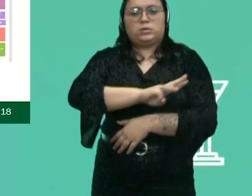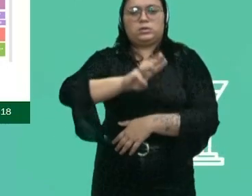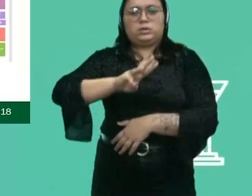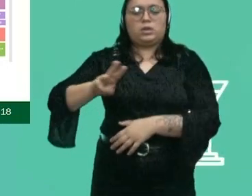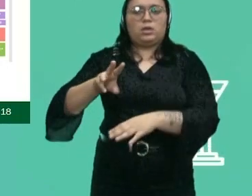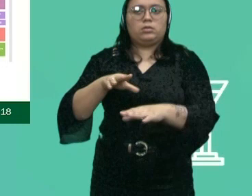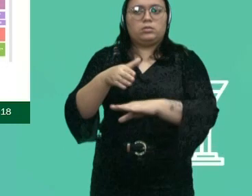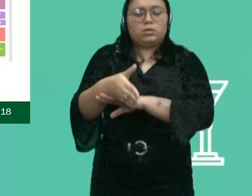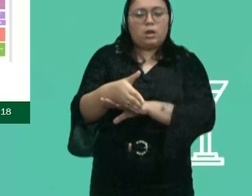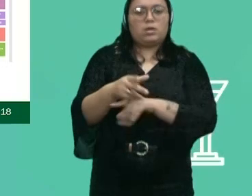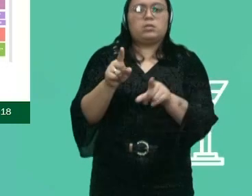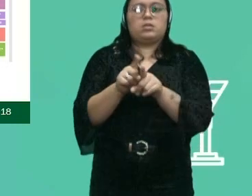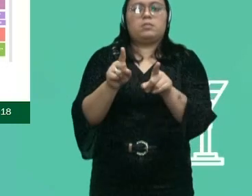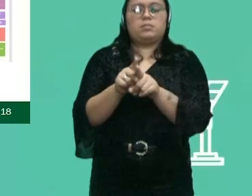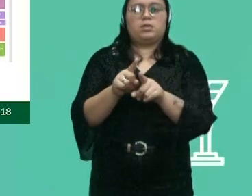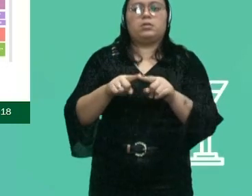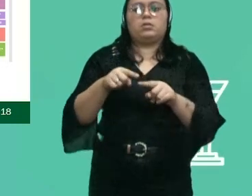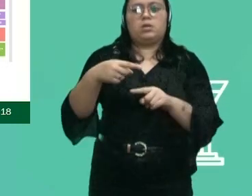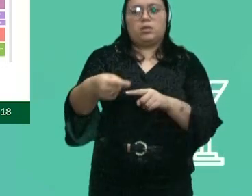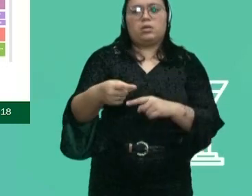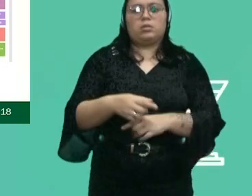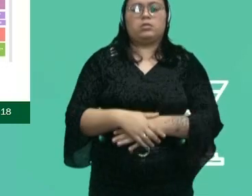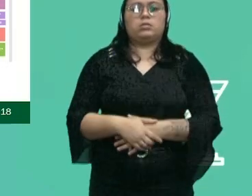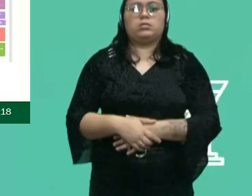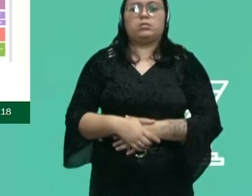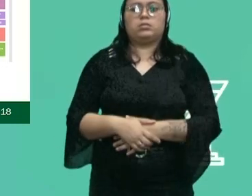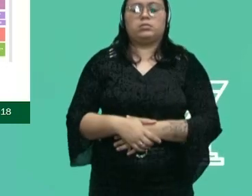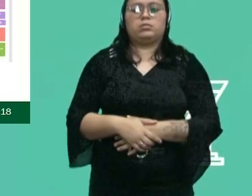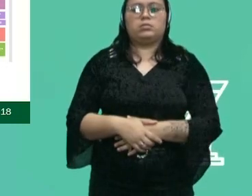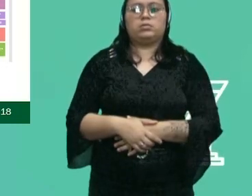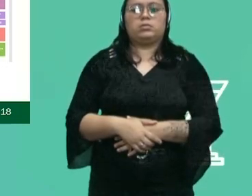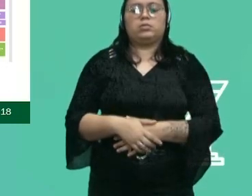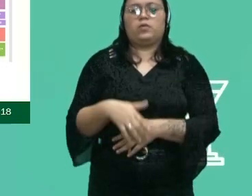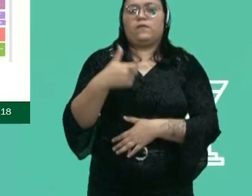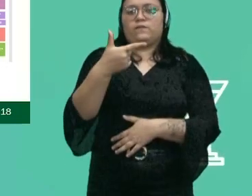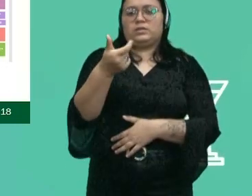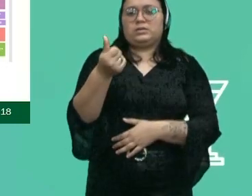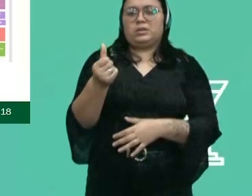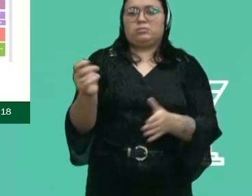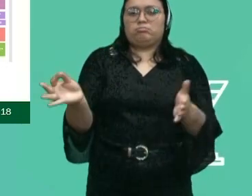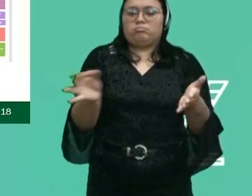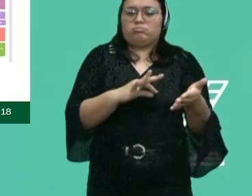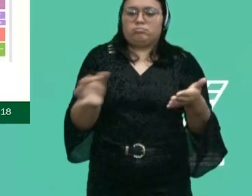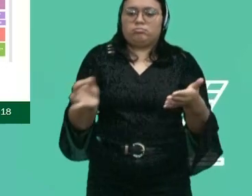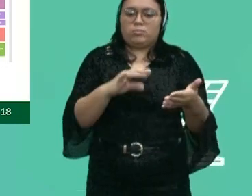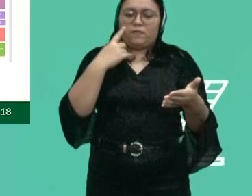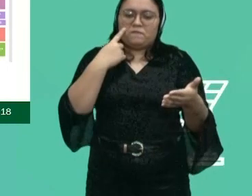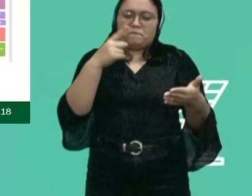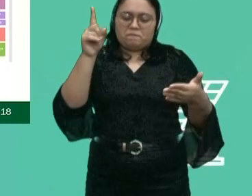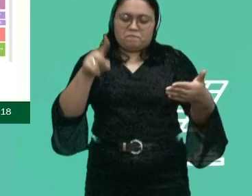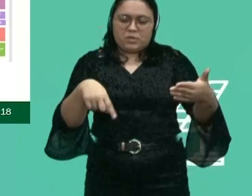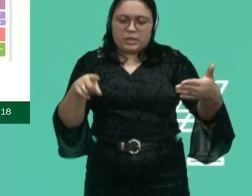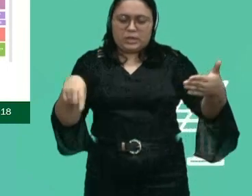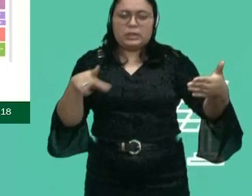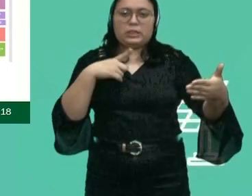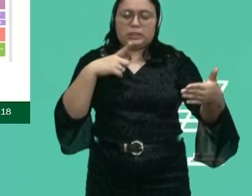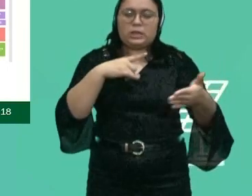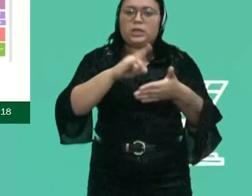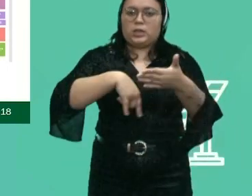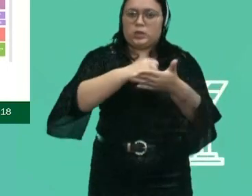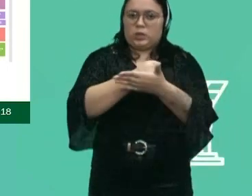COP26, the Glasgow Breakthrough Agenda, looking at mapping activities across these initiatives. How do we identify gaps,